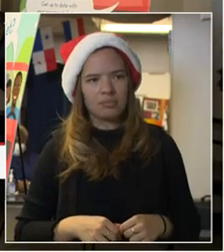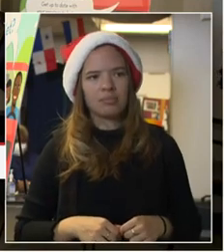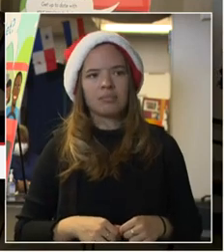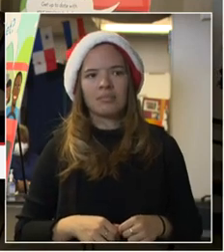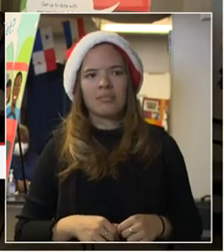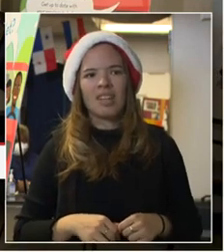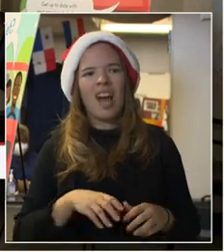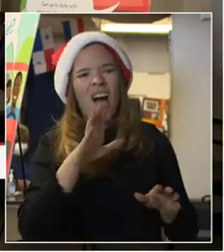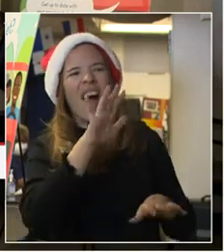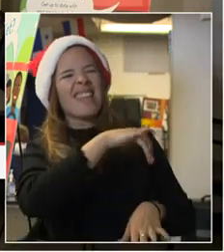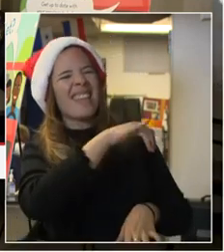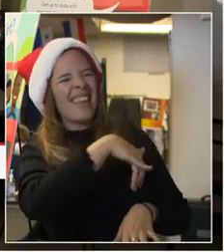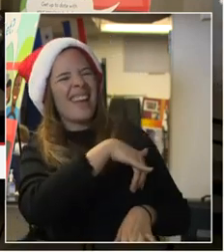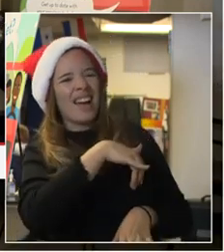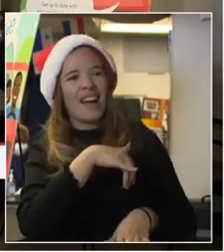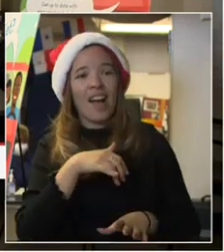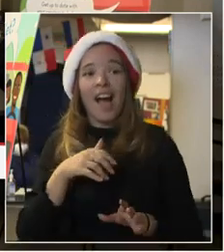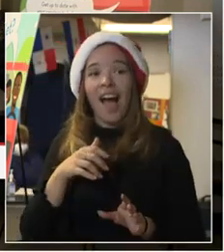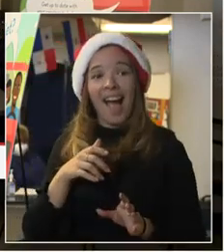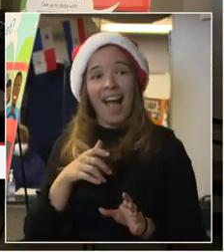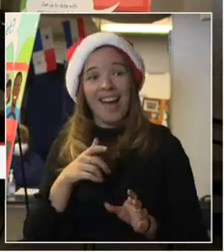I think I got a gentle push.